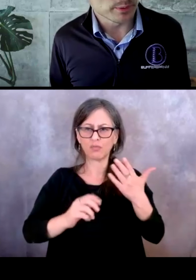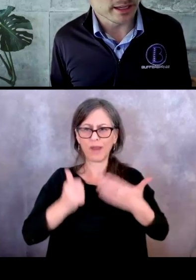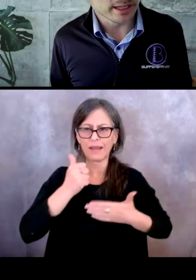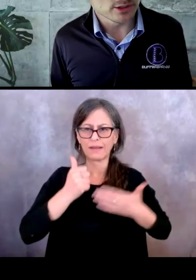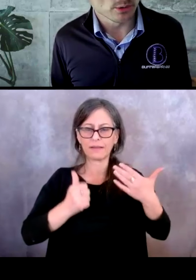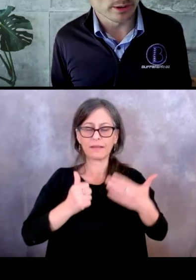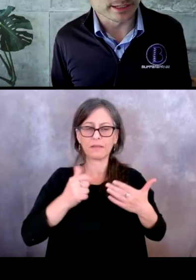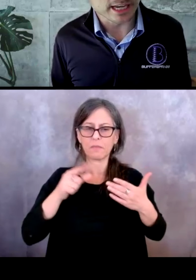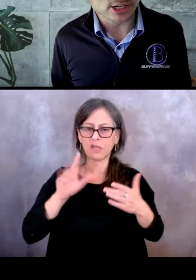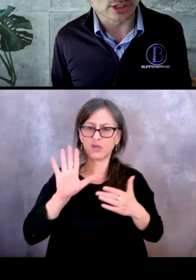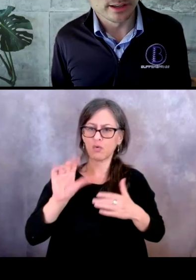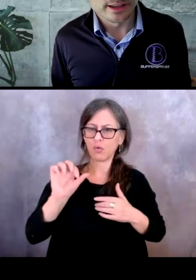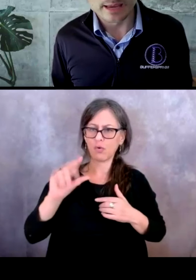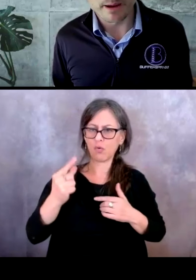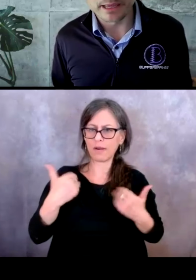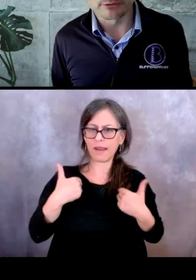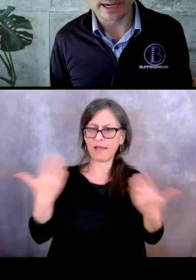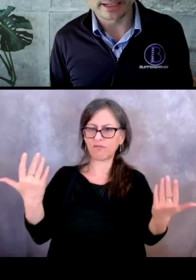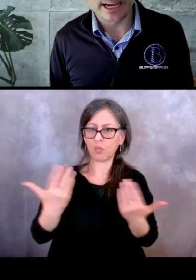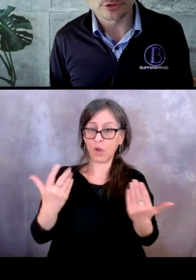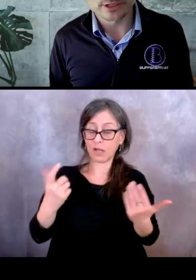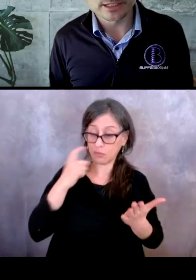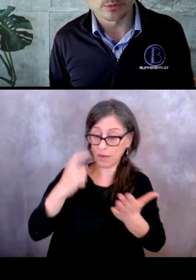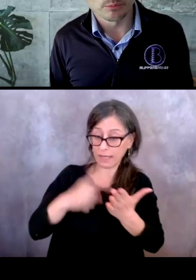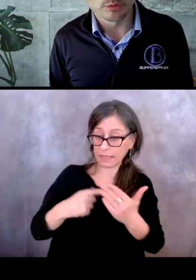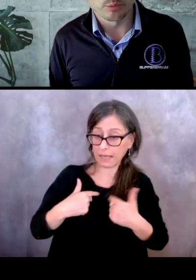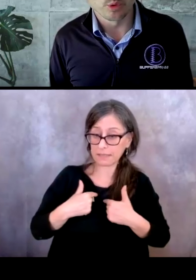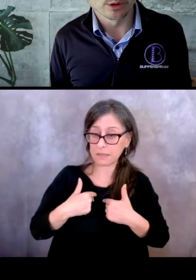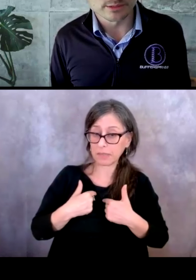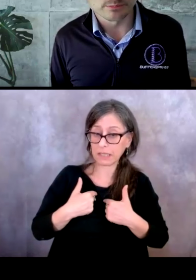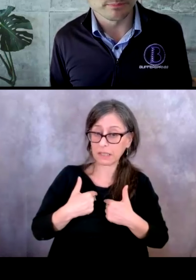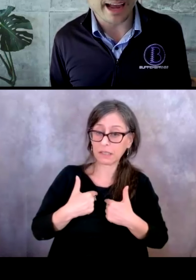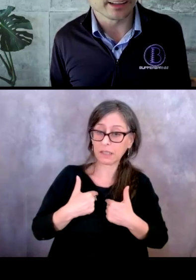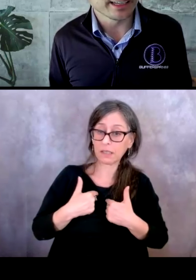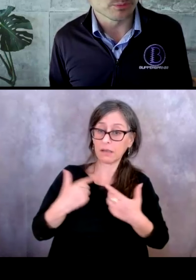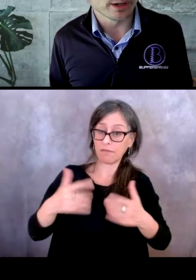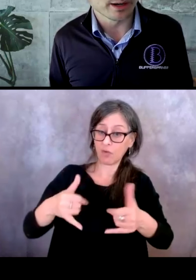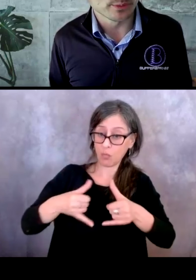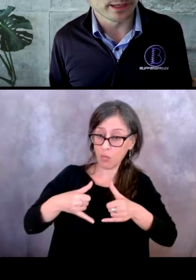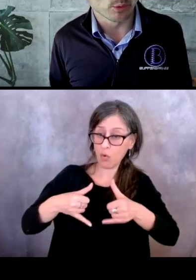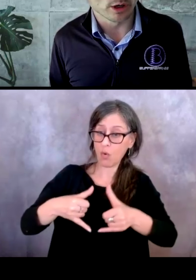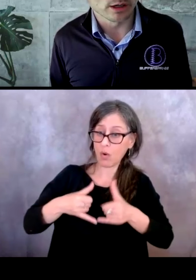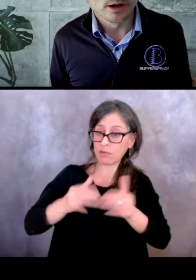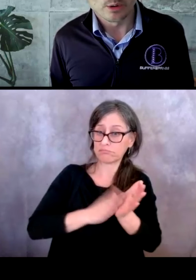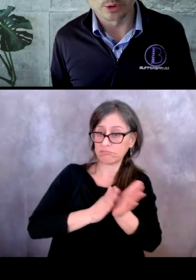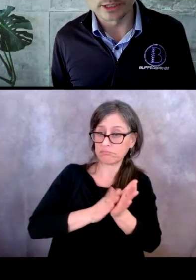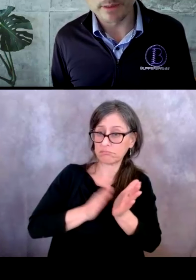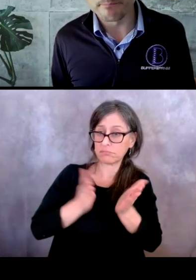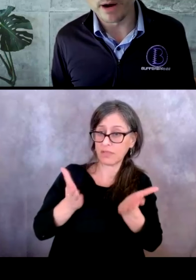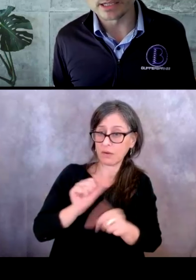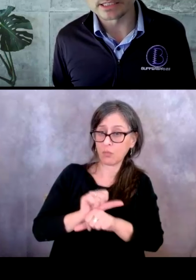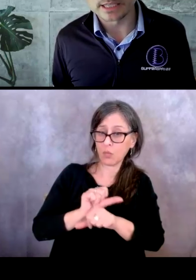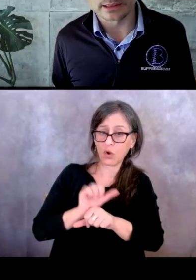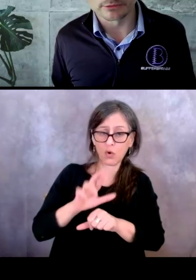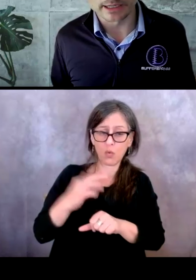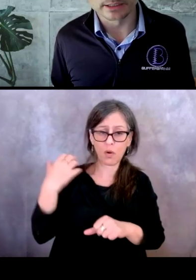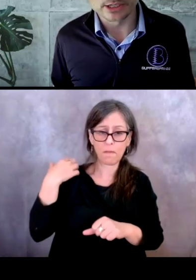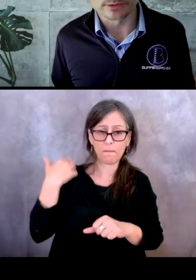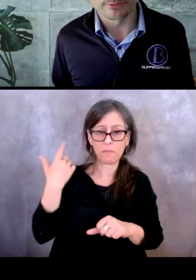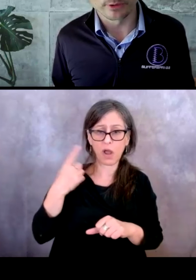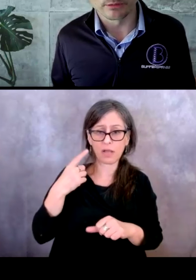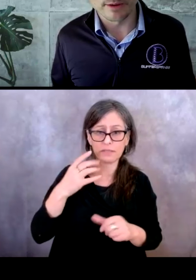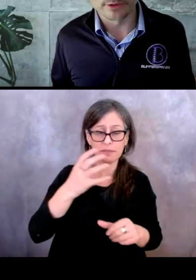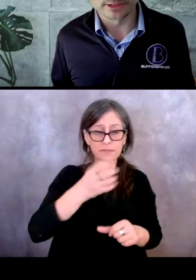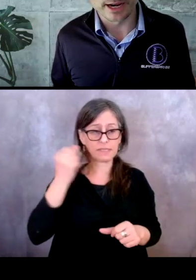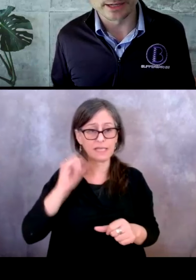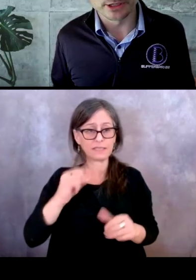that look like within your organization? Am I being recognized for these awards and accolades and what I'm doing at work? Or does my boss take the